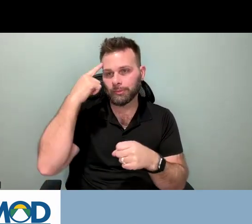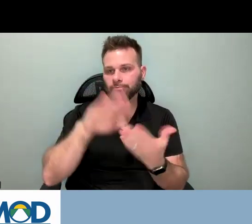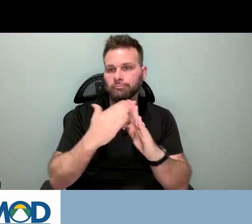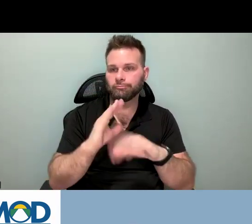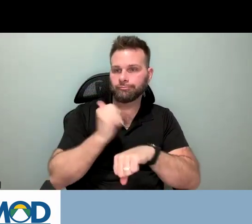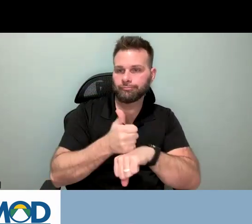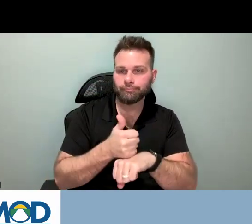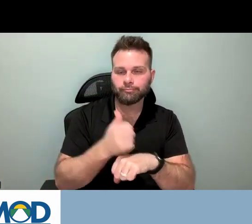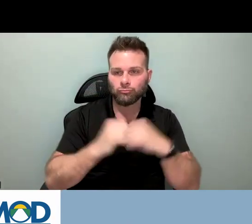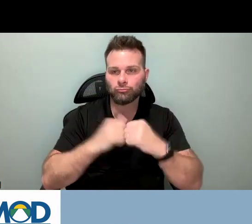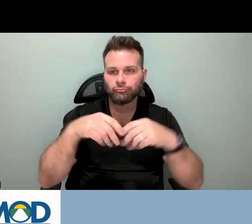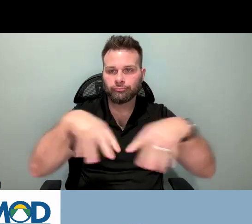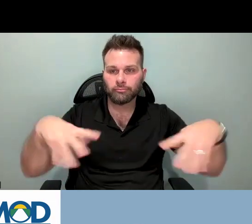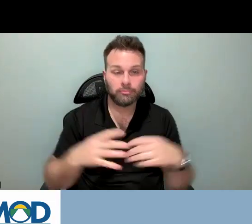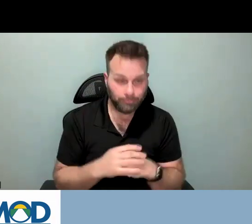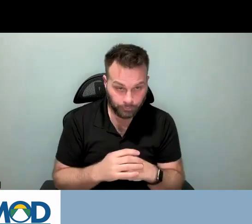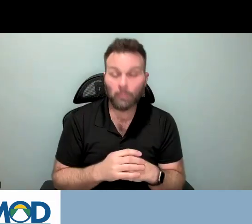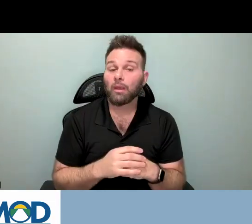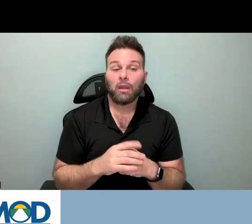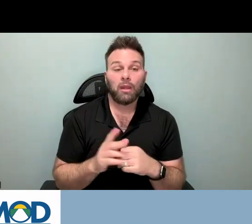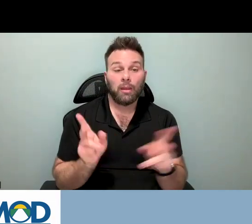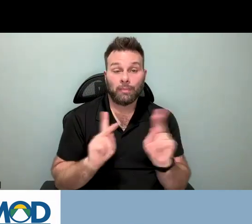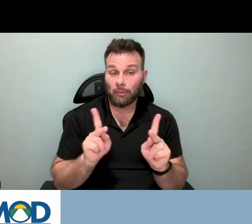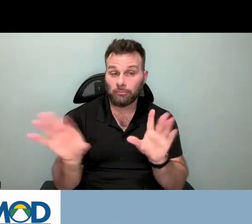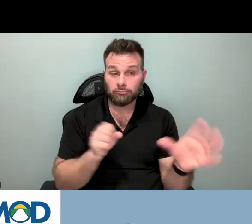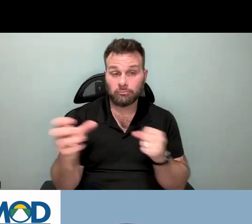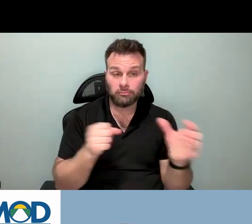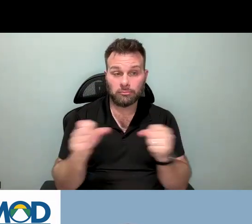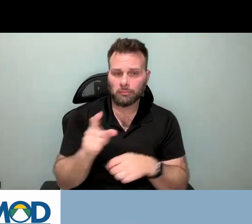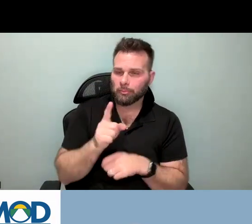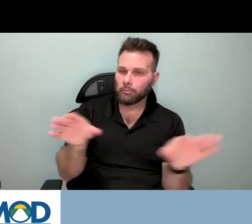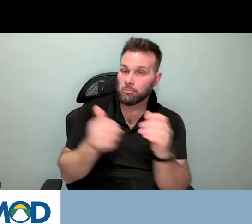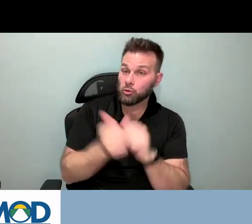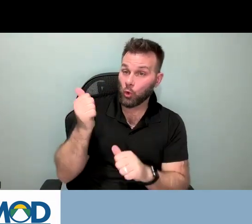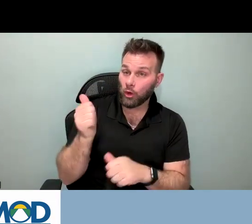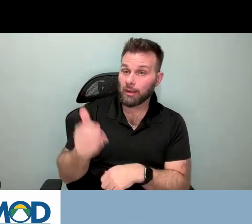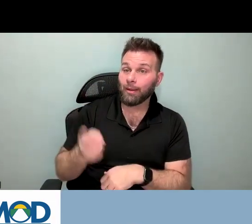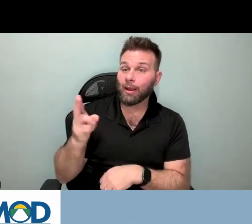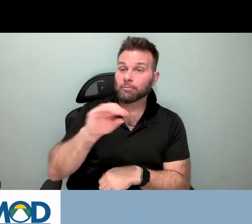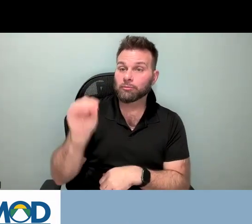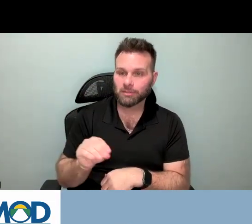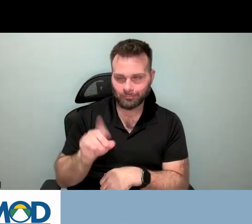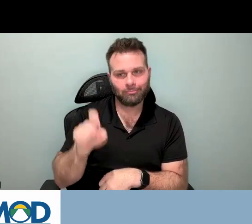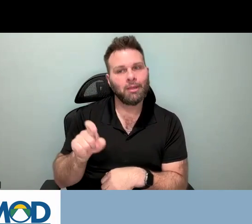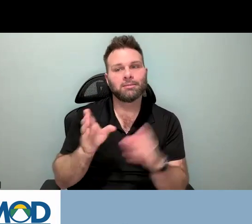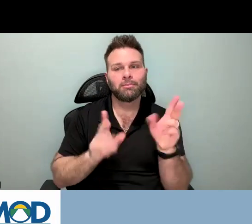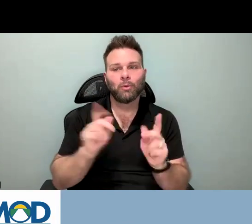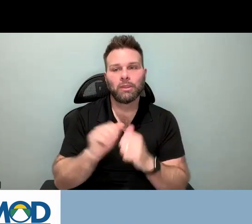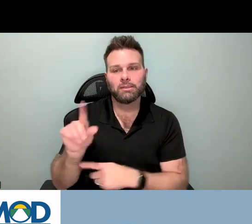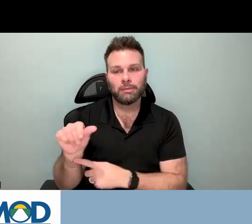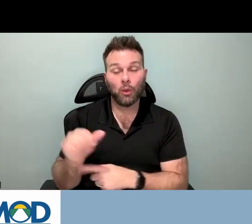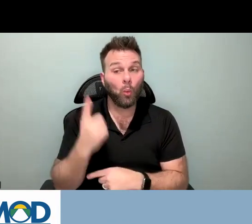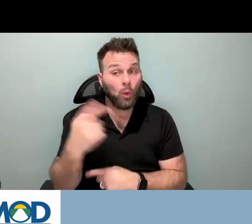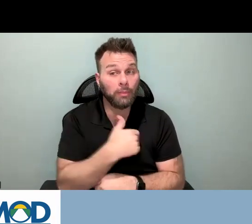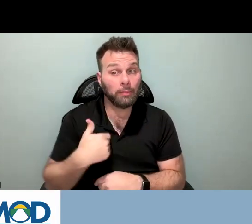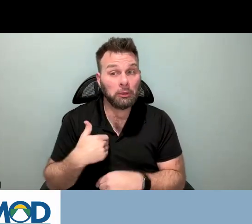of COD members must be persons with disabilities, ensuring that the commission is truly representative of the community it serves. Additionally, at least one member